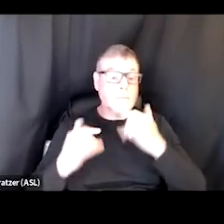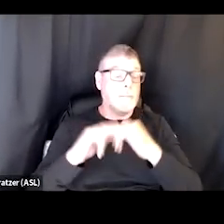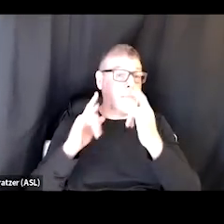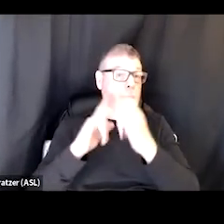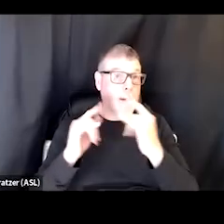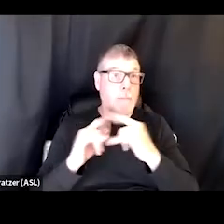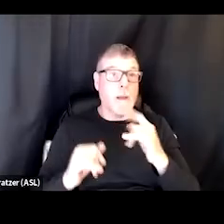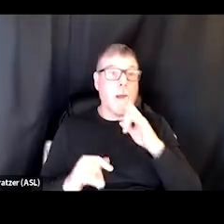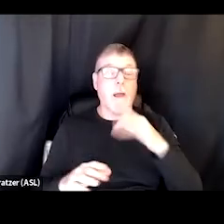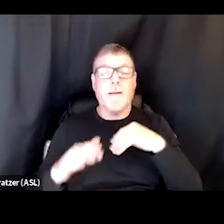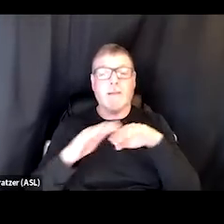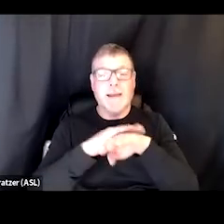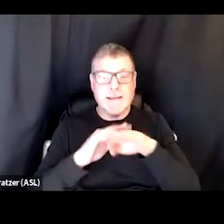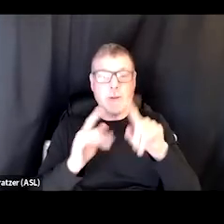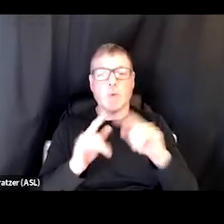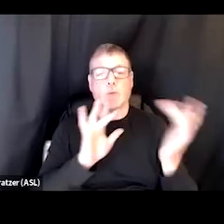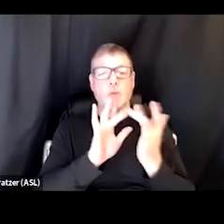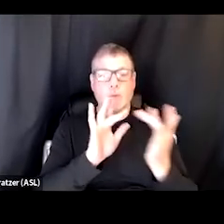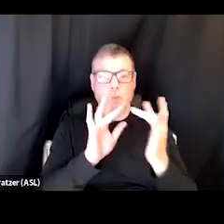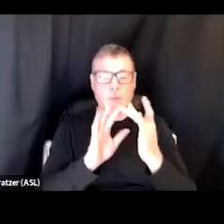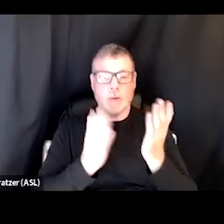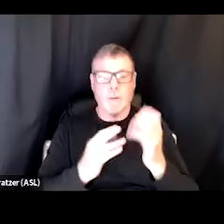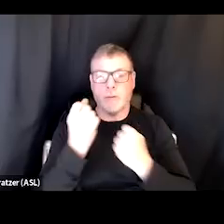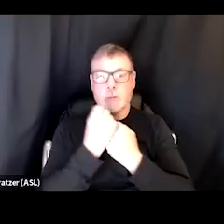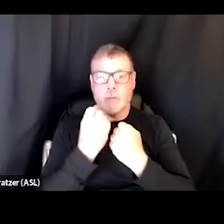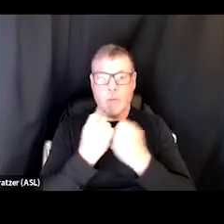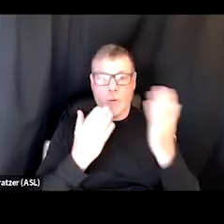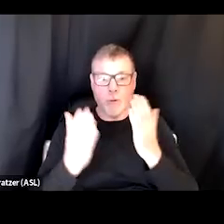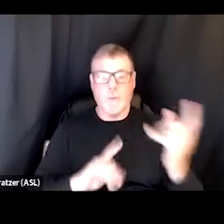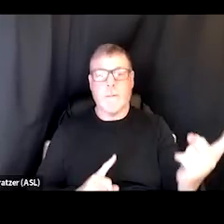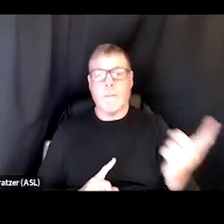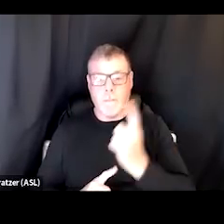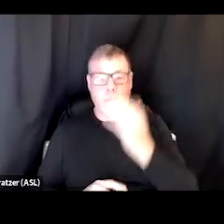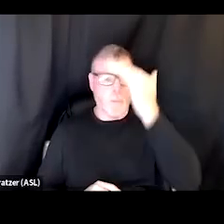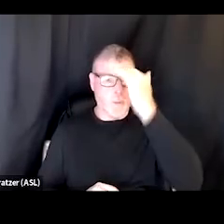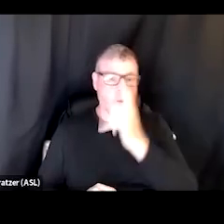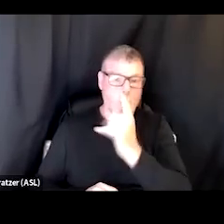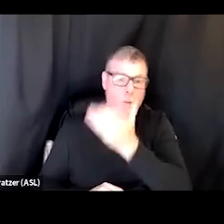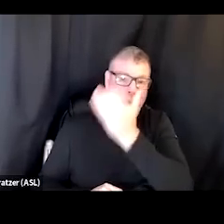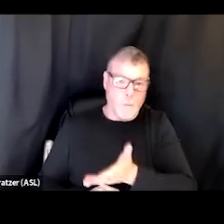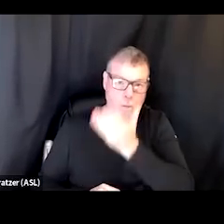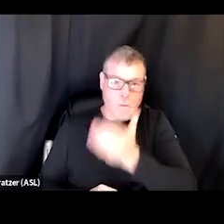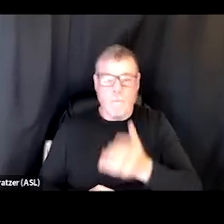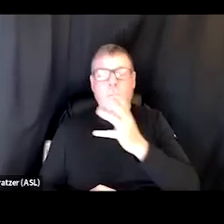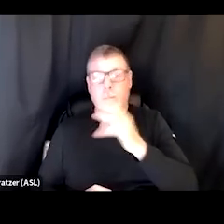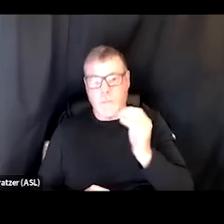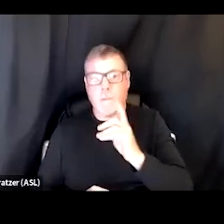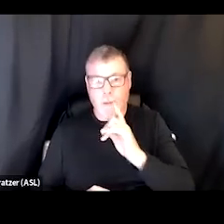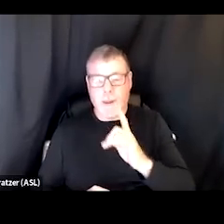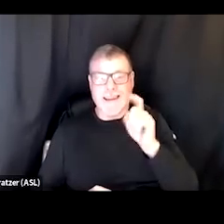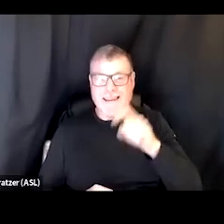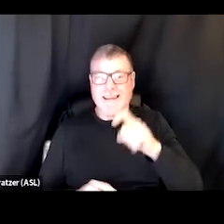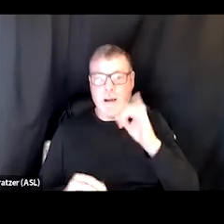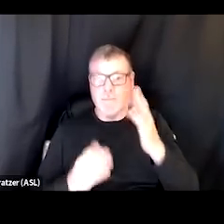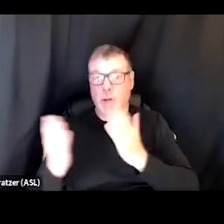have access to outreach and support services that are coming into the encampment, who know where they are, that they're there, and that they are needing services. And so